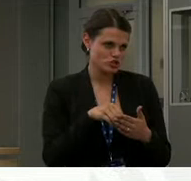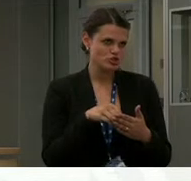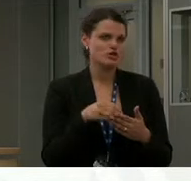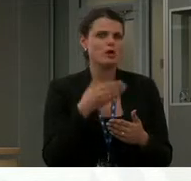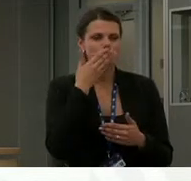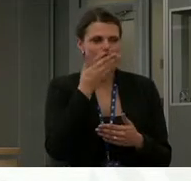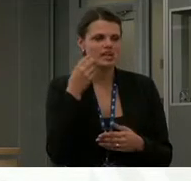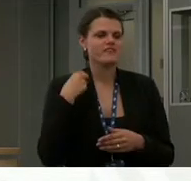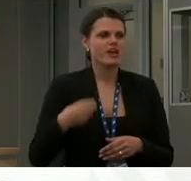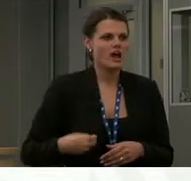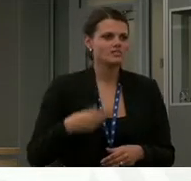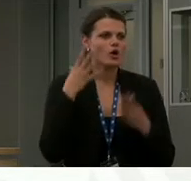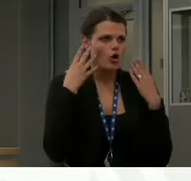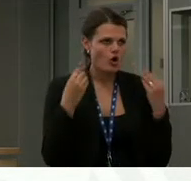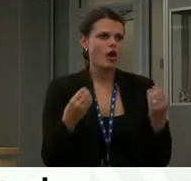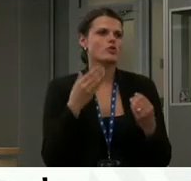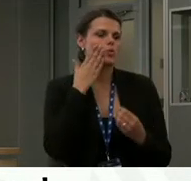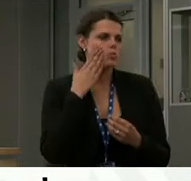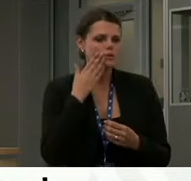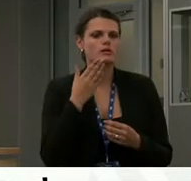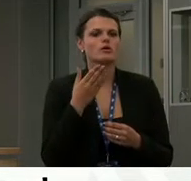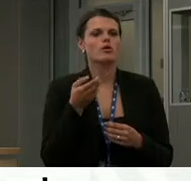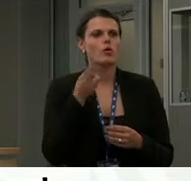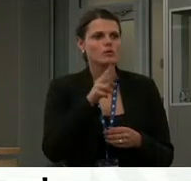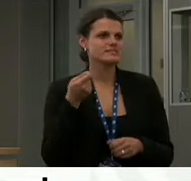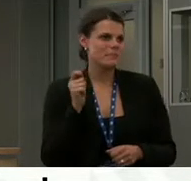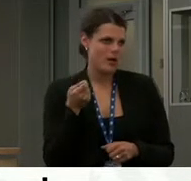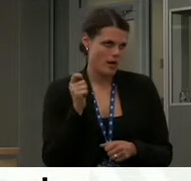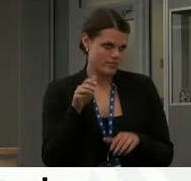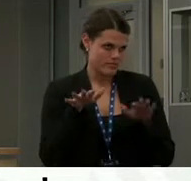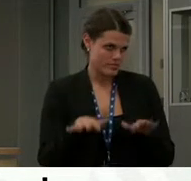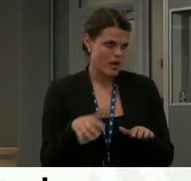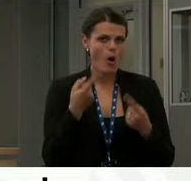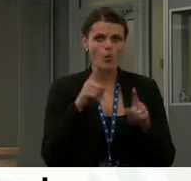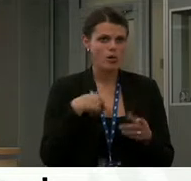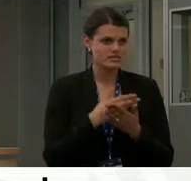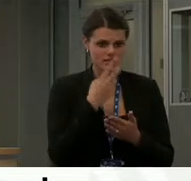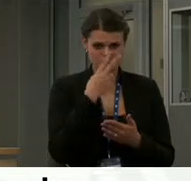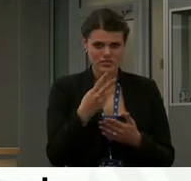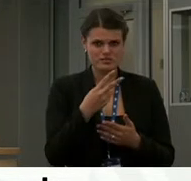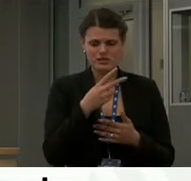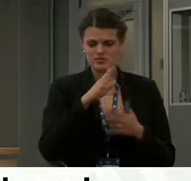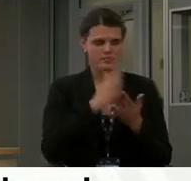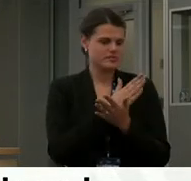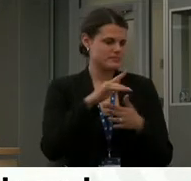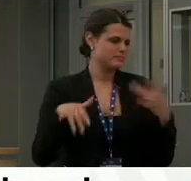Czech Republic, in France, in Netherlands, Romania, and Spain. And what I've seen is an incredibly mixed